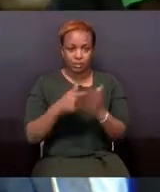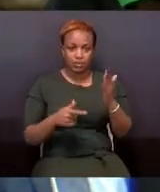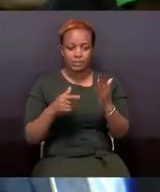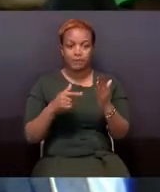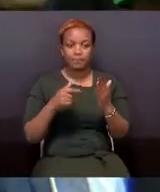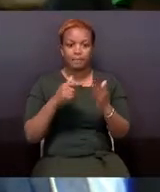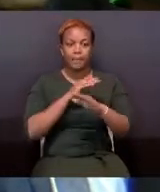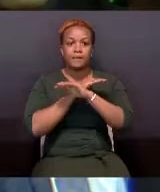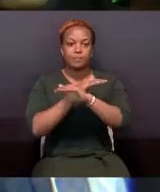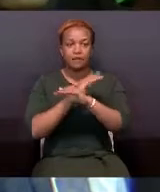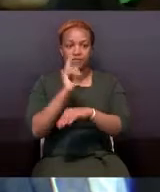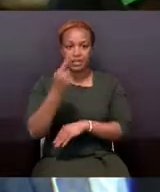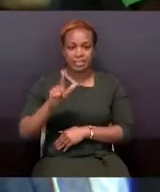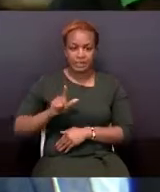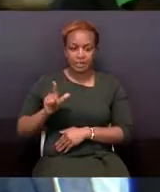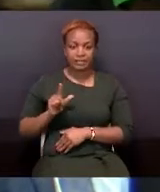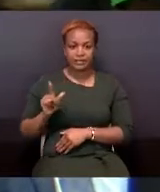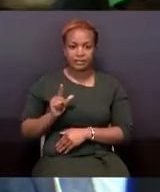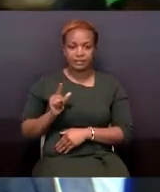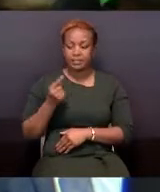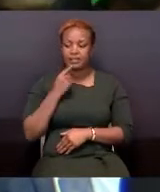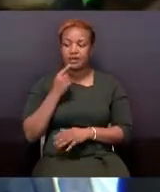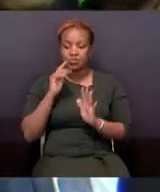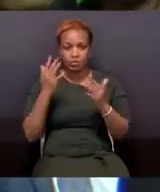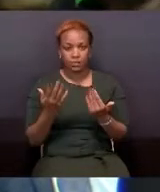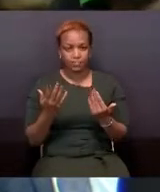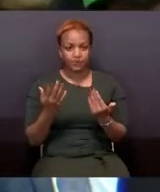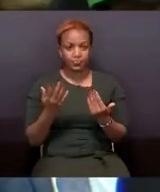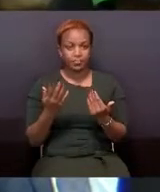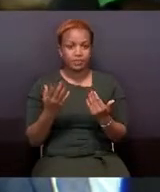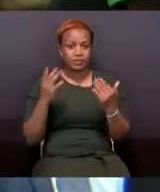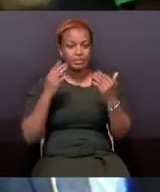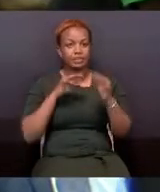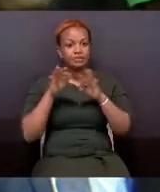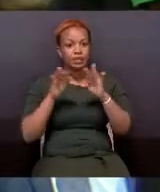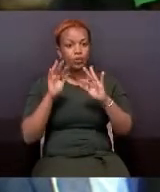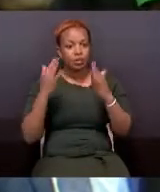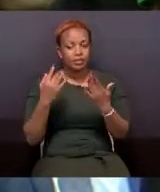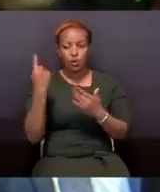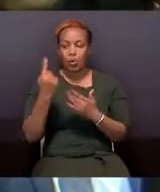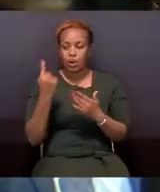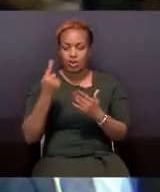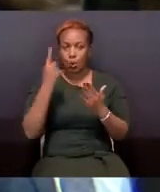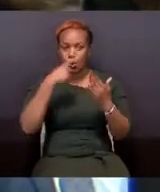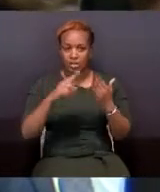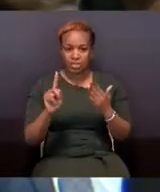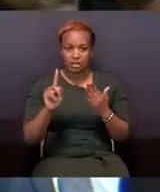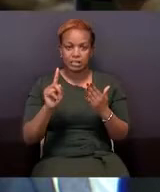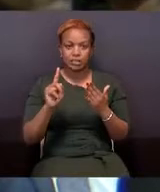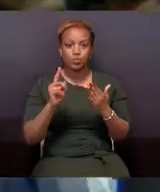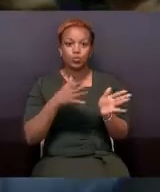First Lady, Ma'am Geingos, once said. She stated that the only logical way to